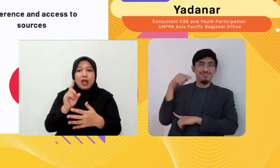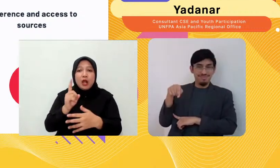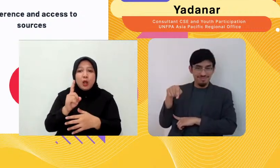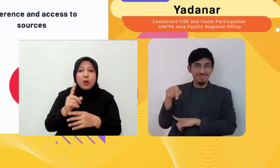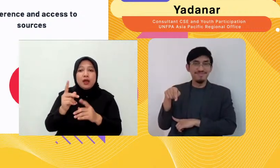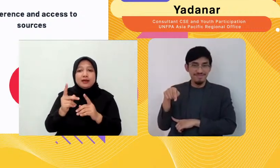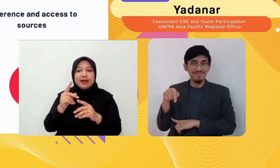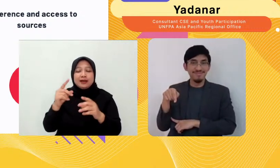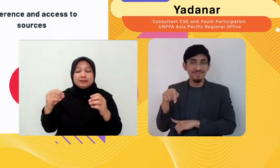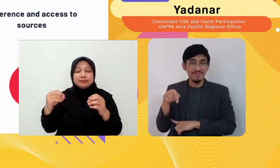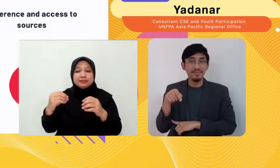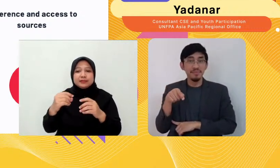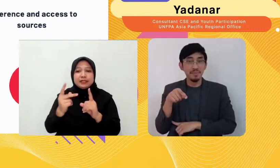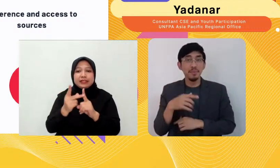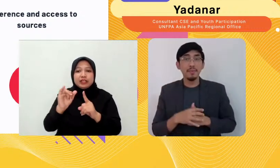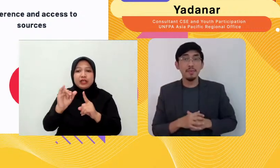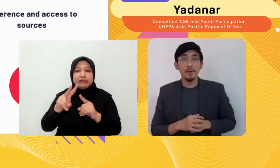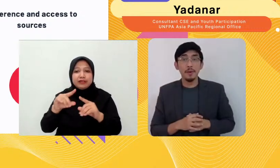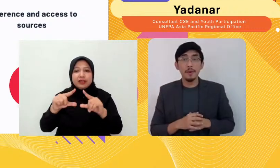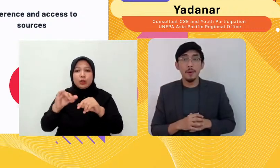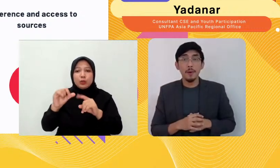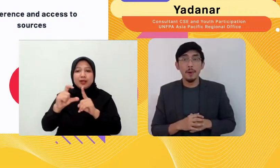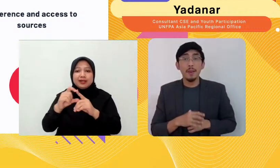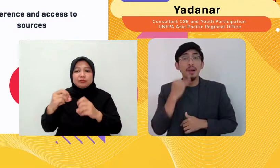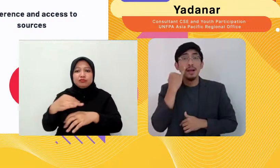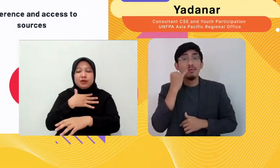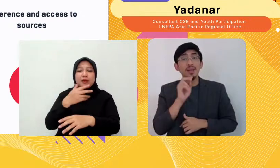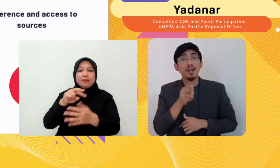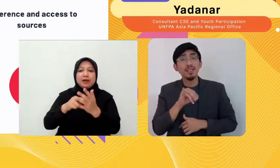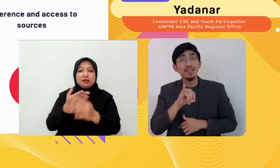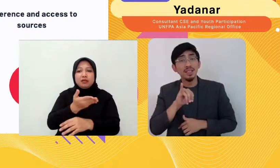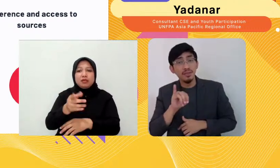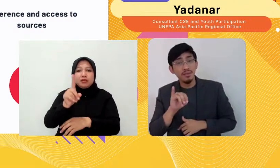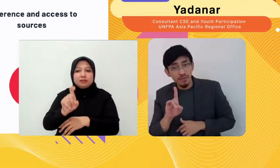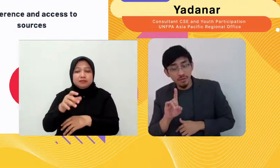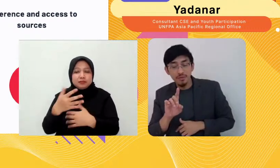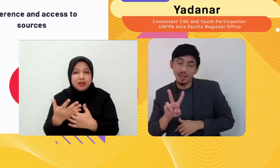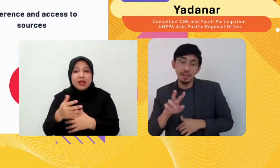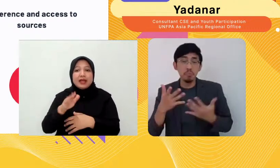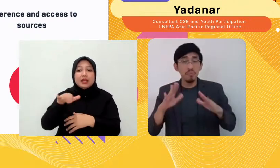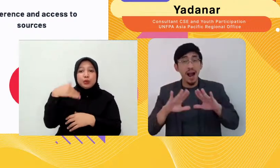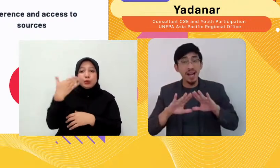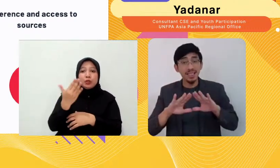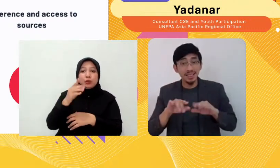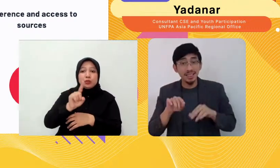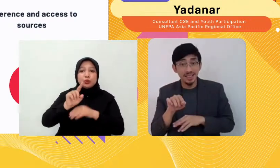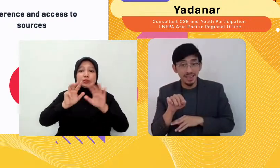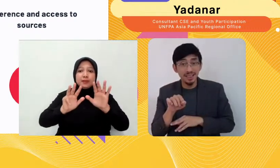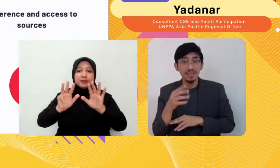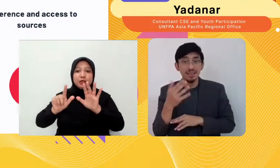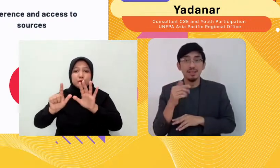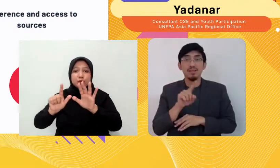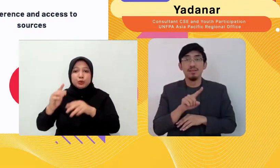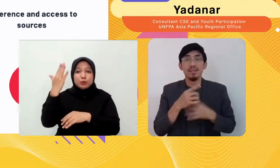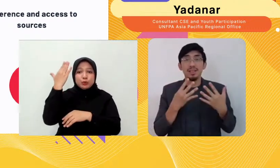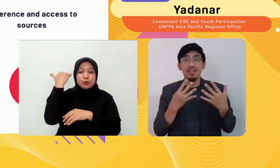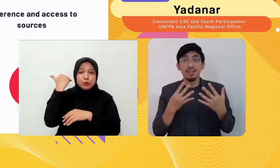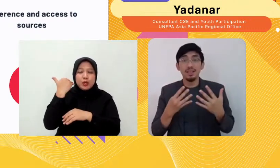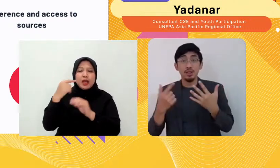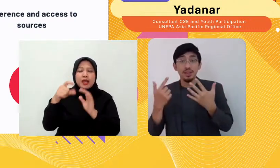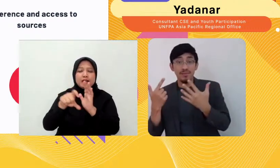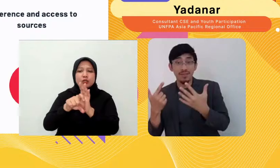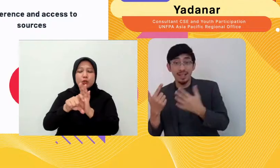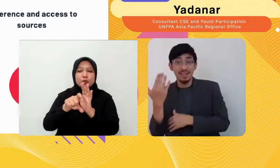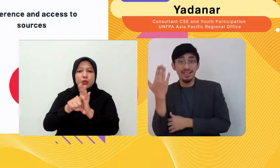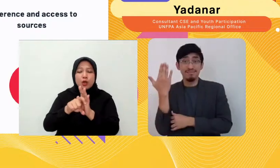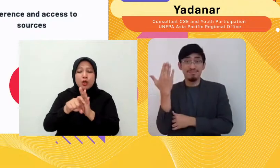might be like up-to-date information in the 1986. The point here is that this is a visible example that the information